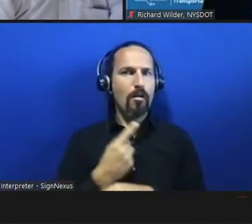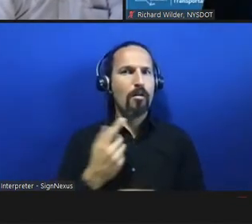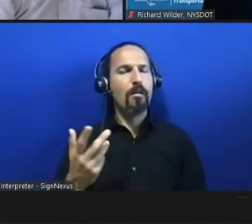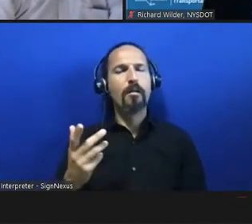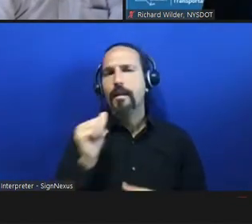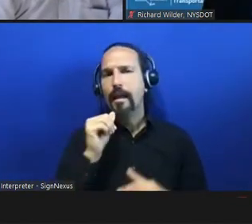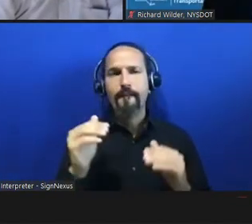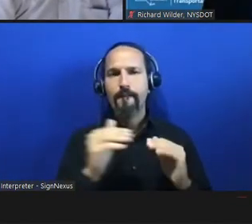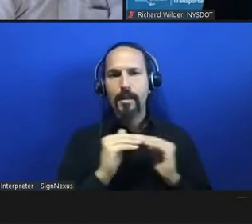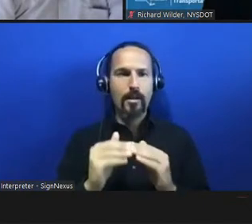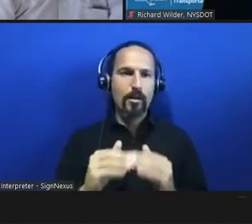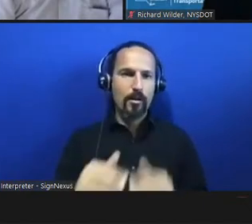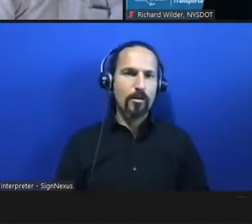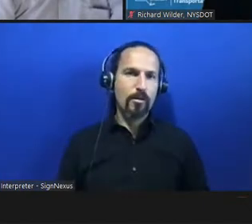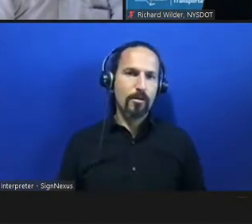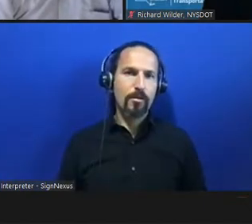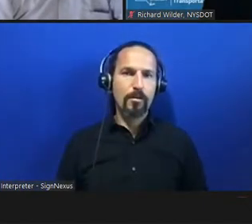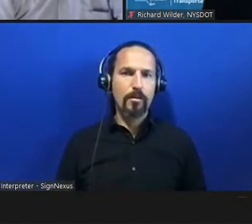unfair